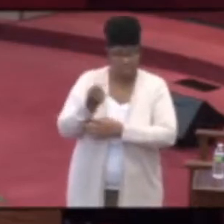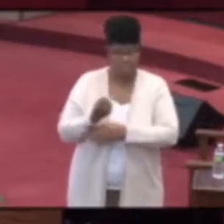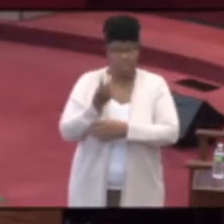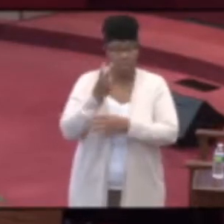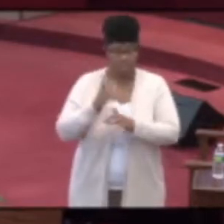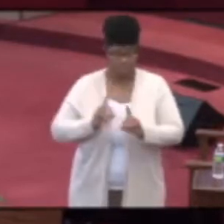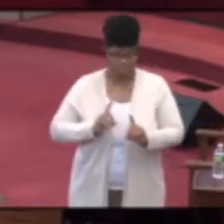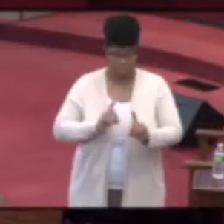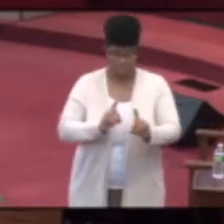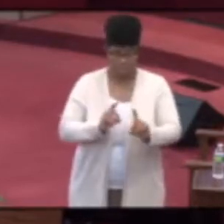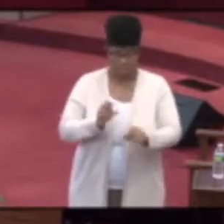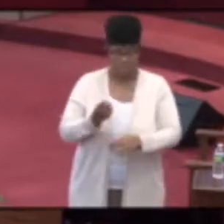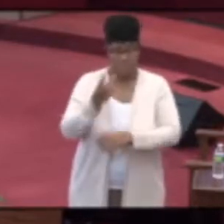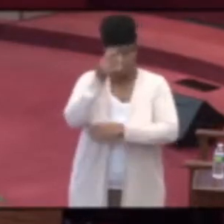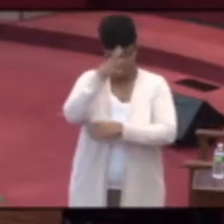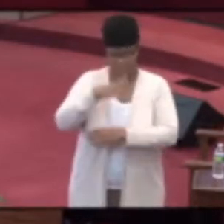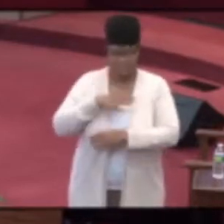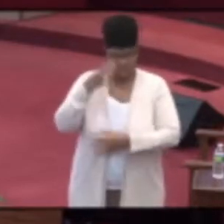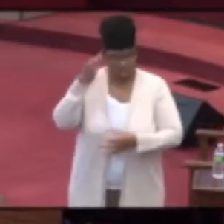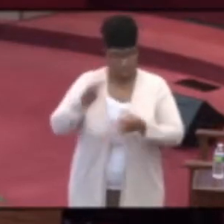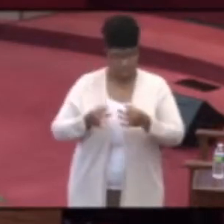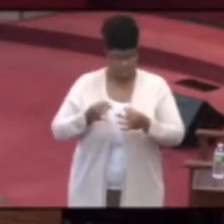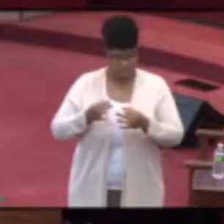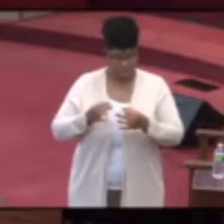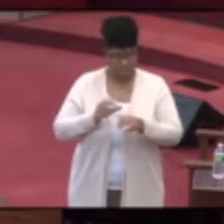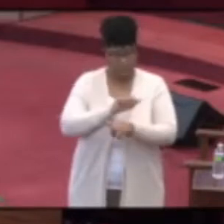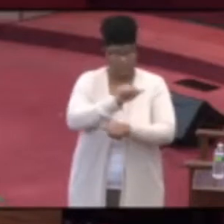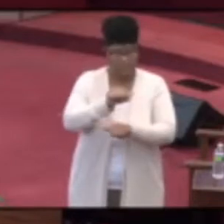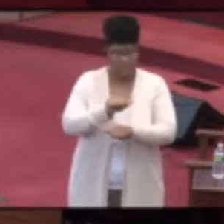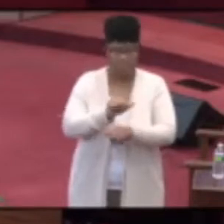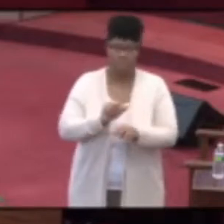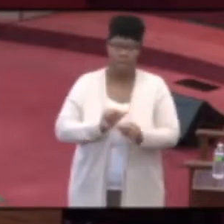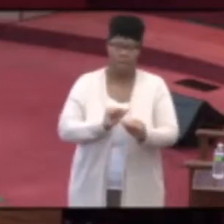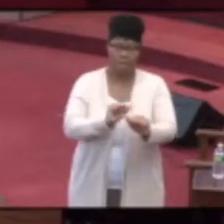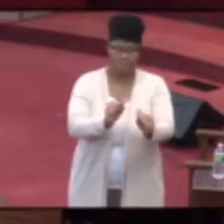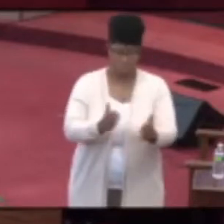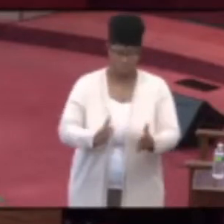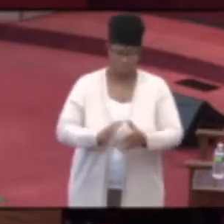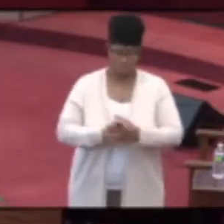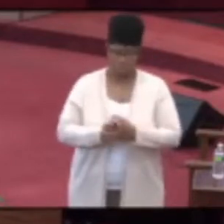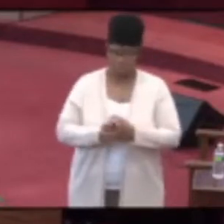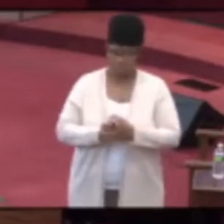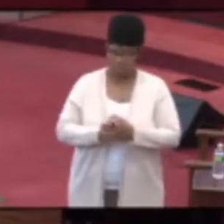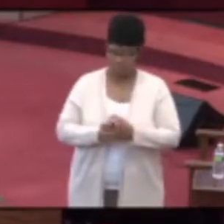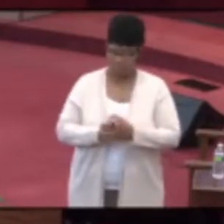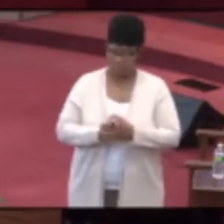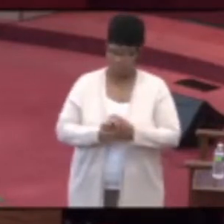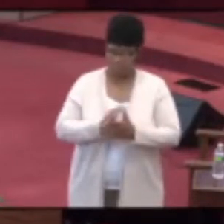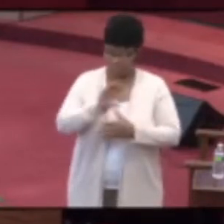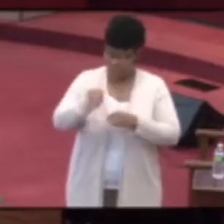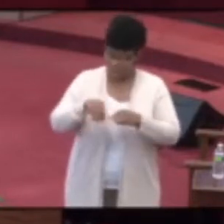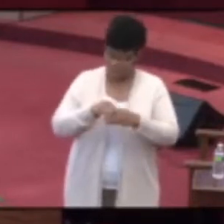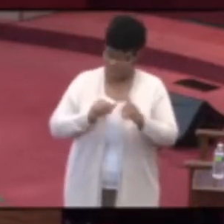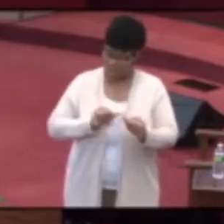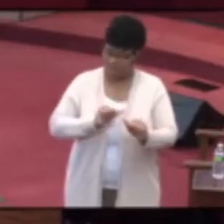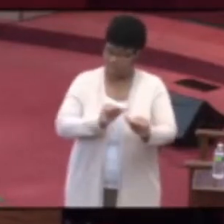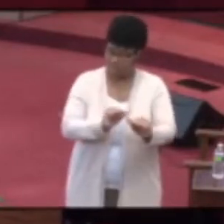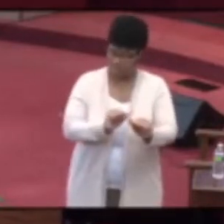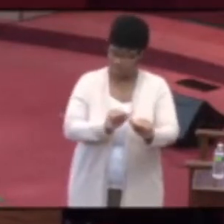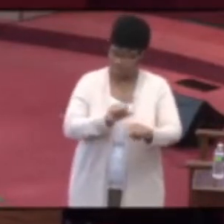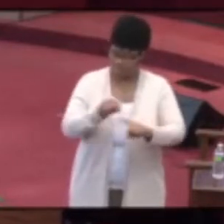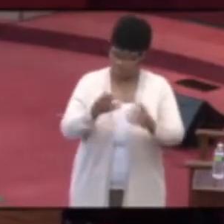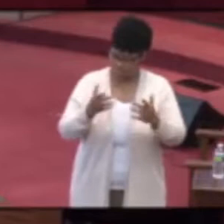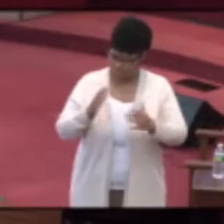the 12 men who he says he would designate as apostles. And among that selection, after